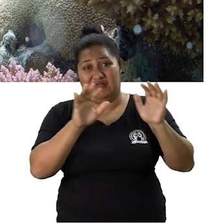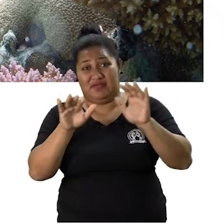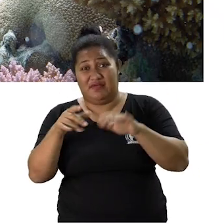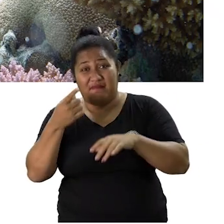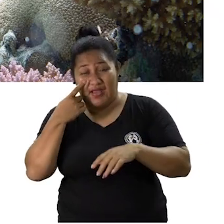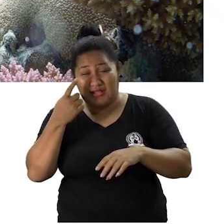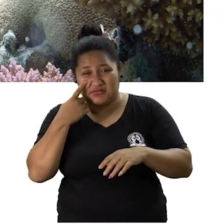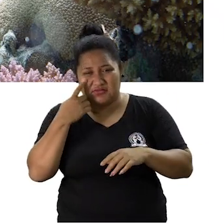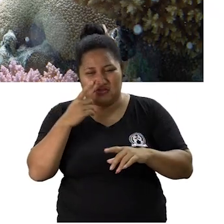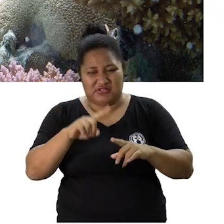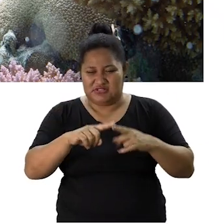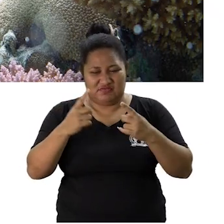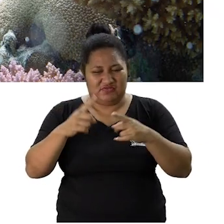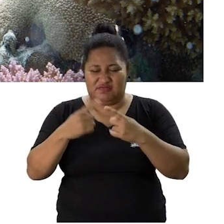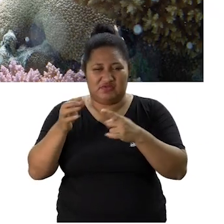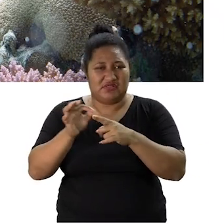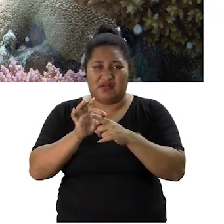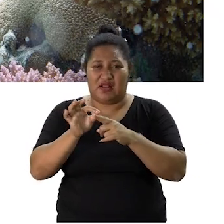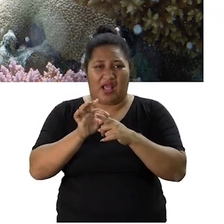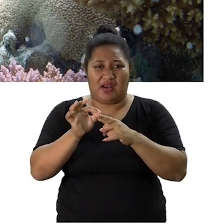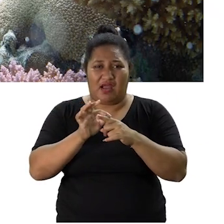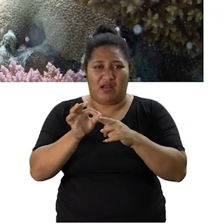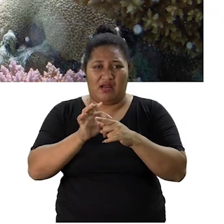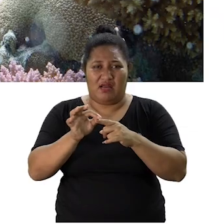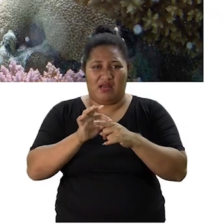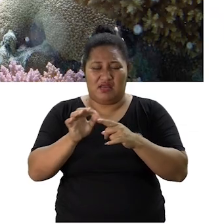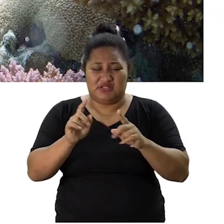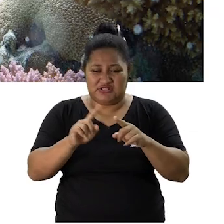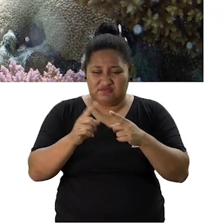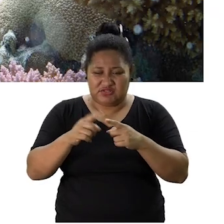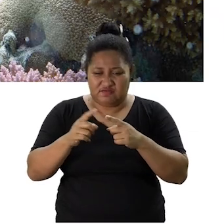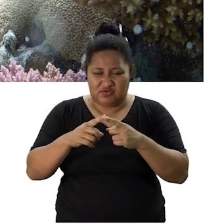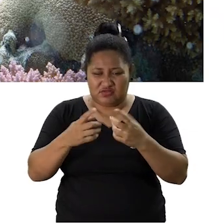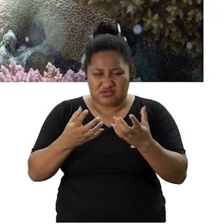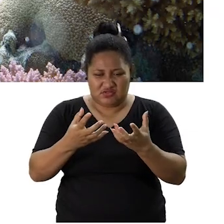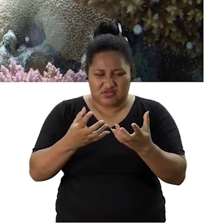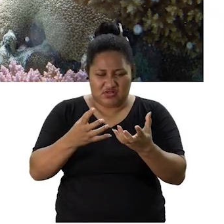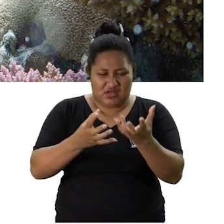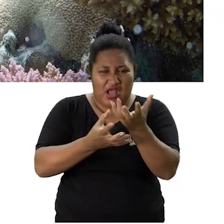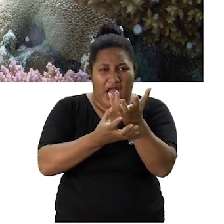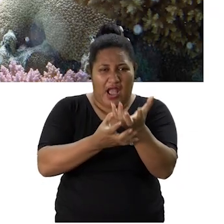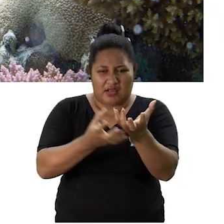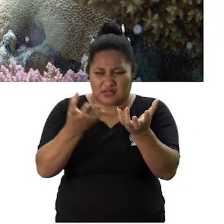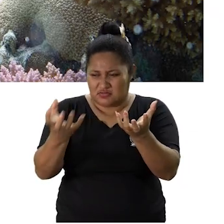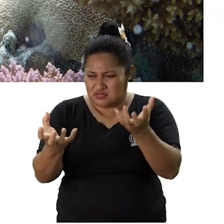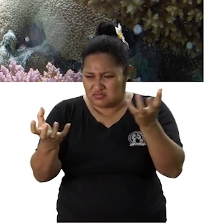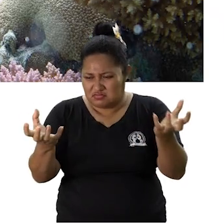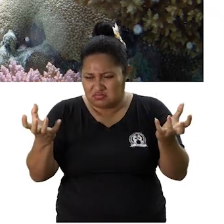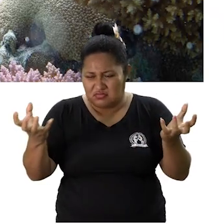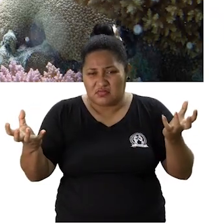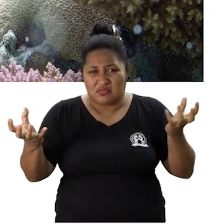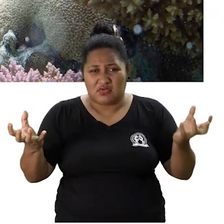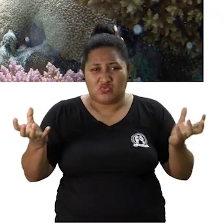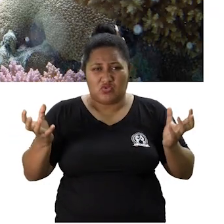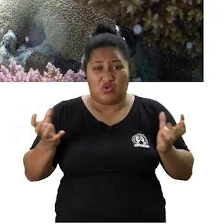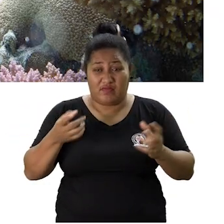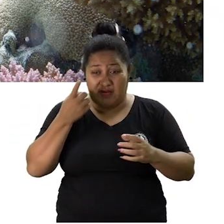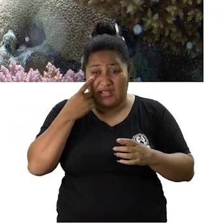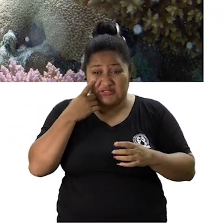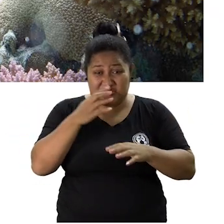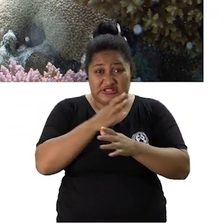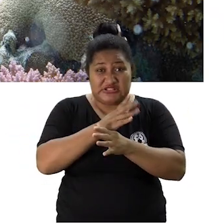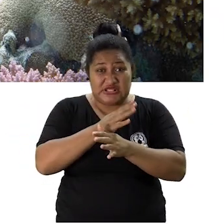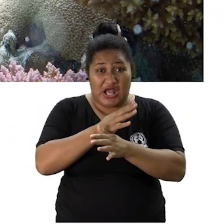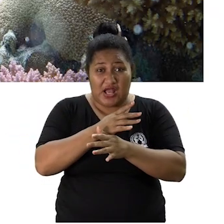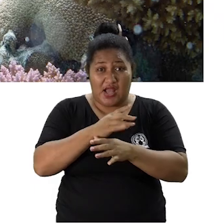wai. Ese umai tu ai ngā amu. E o foi la ia ma mea ola e no foi le vaenga. O le